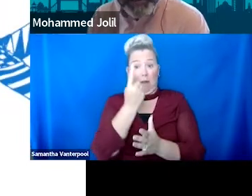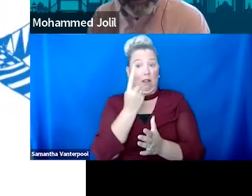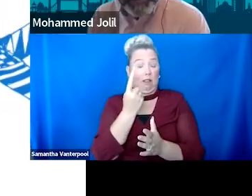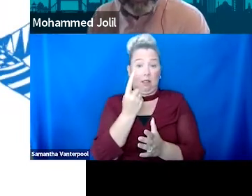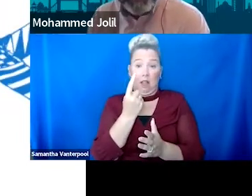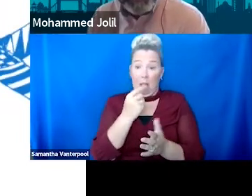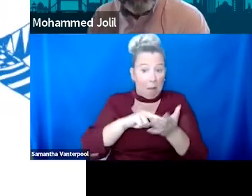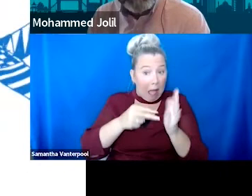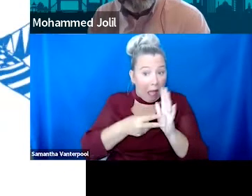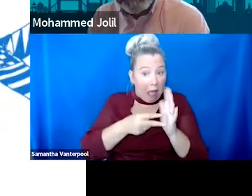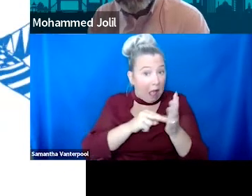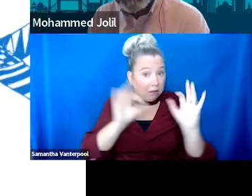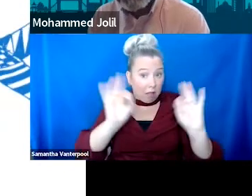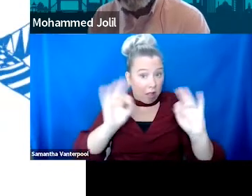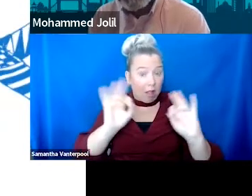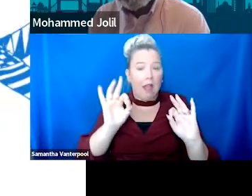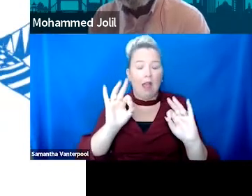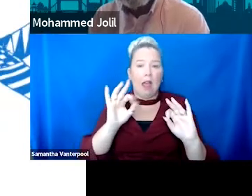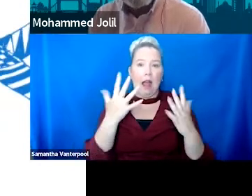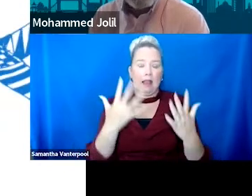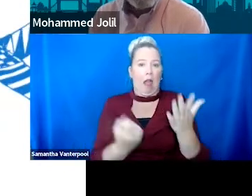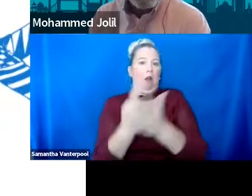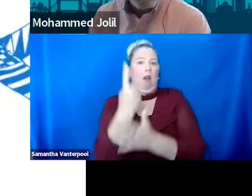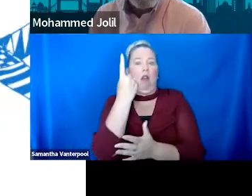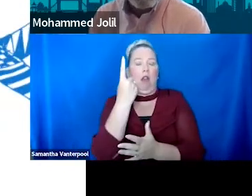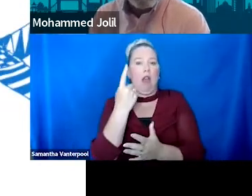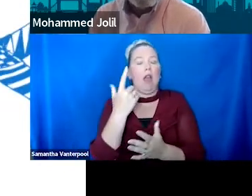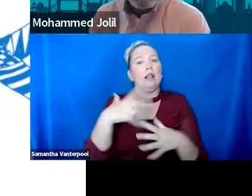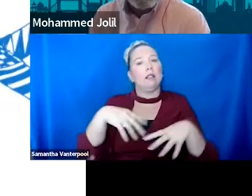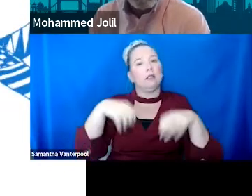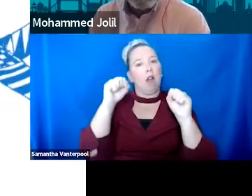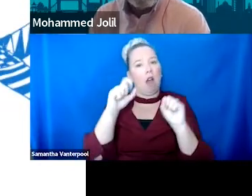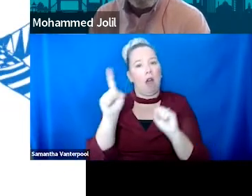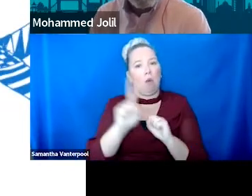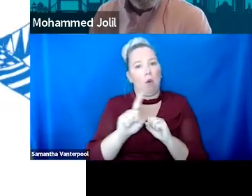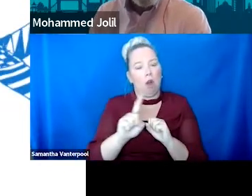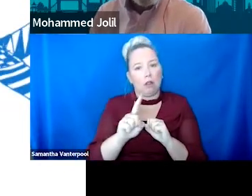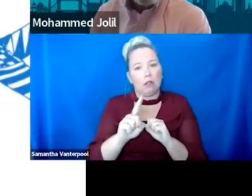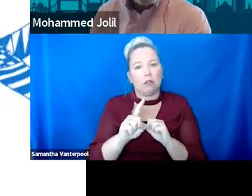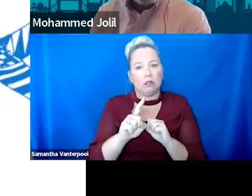deliberate, that we find ourselves moving to